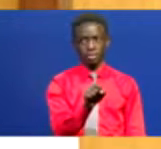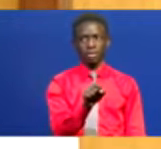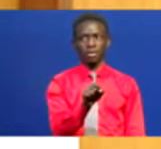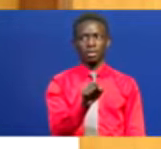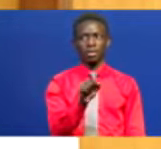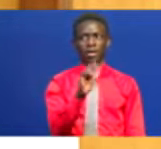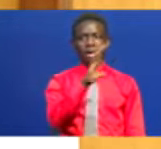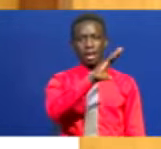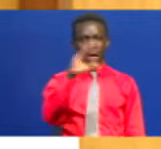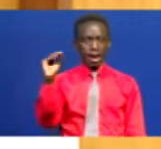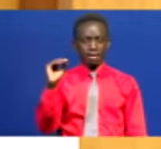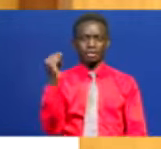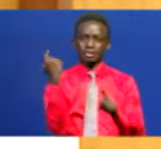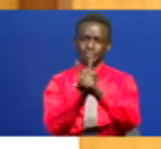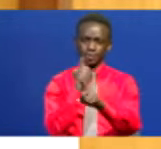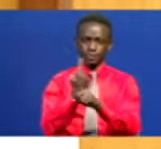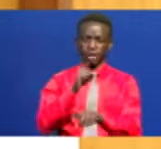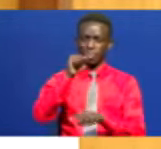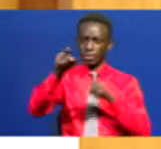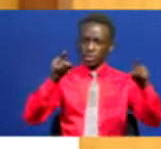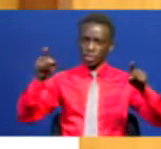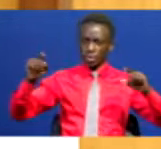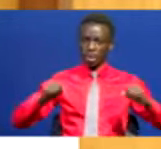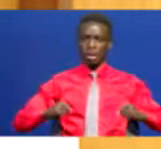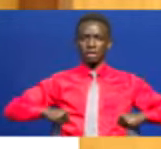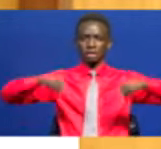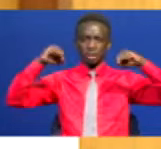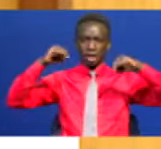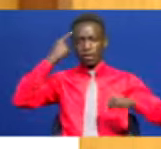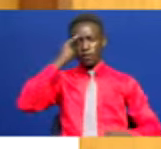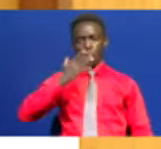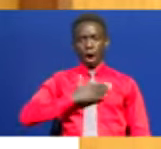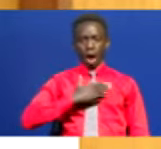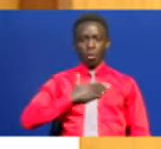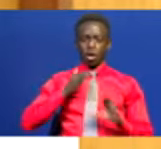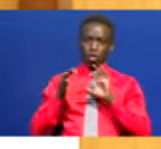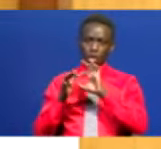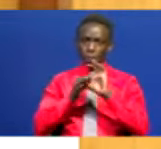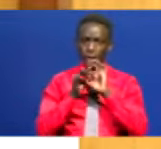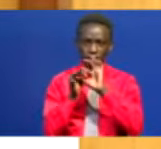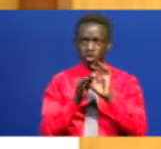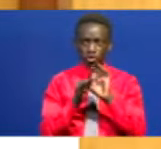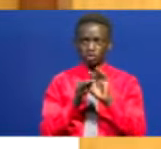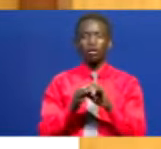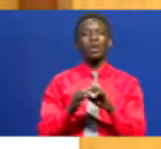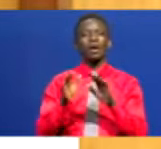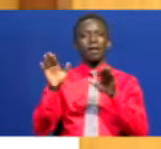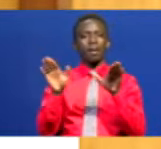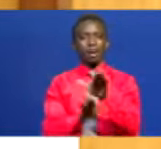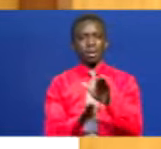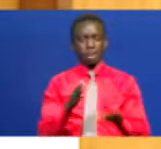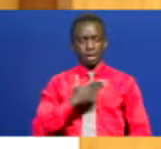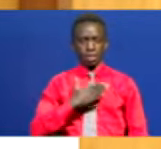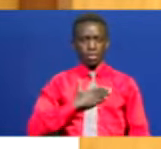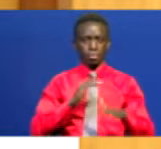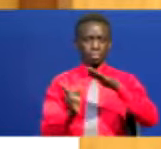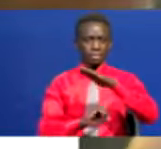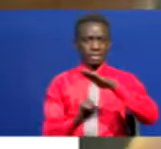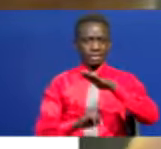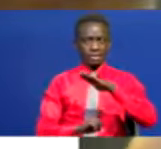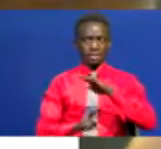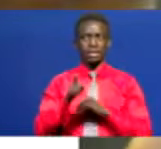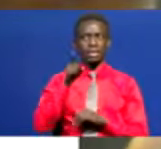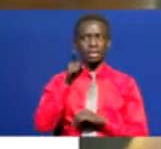the respective chairpersons of our corporations under our ministry will